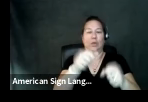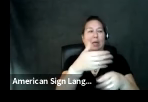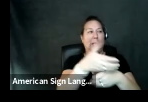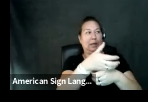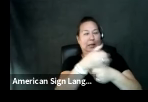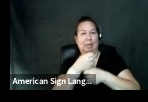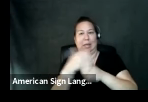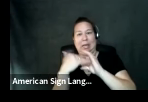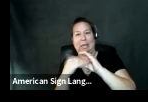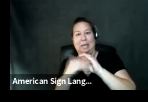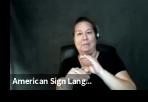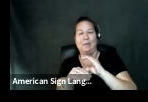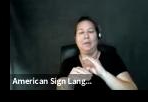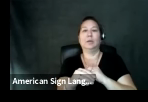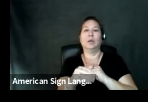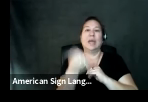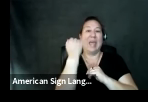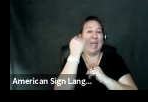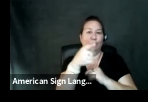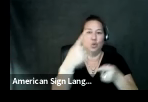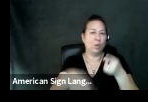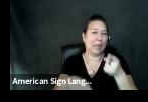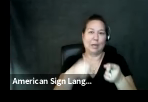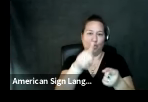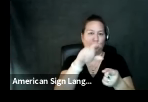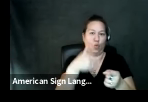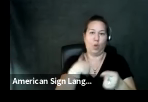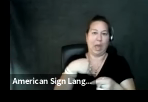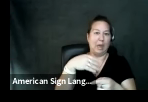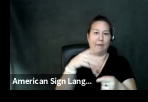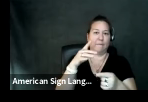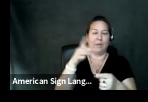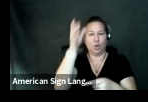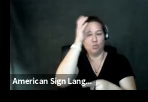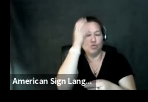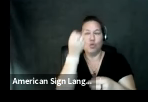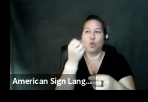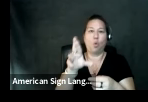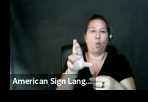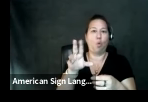the case manager and the school team. They will arrange to mail you a physical copy of it as well.